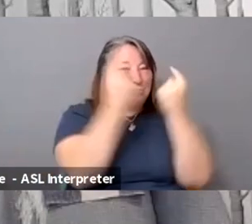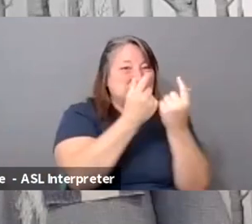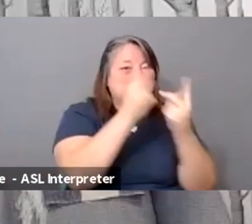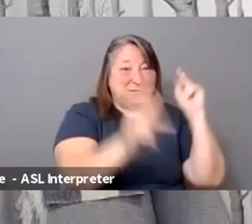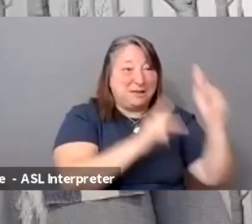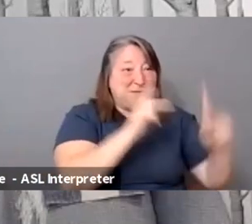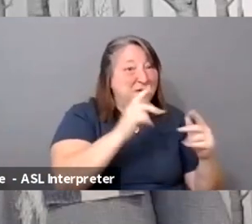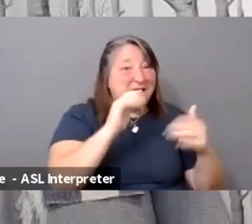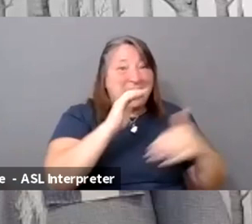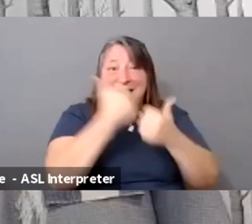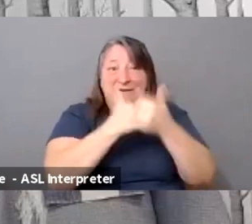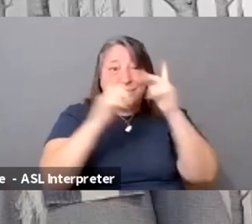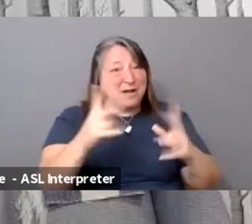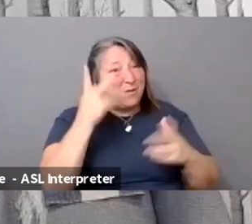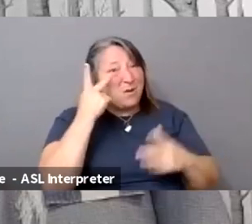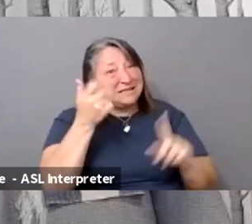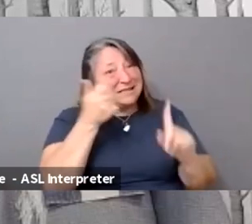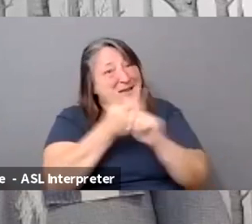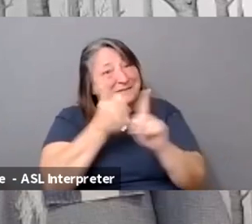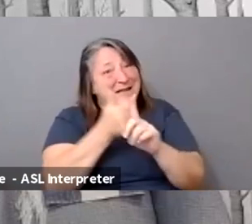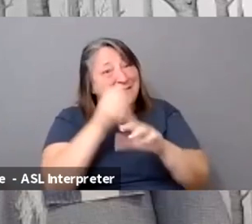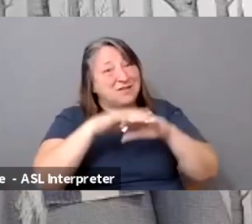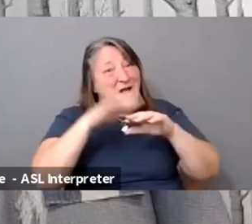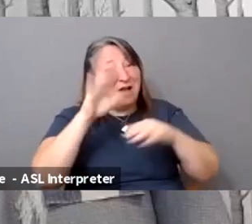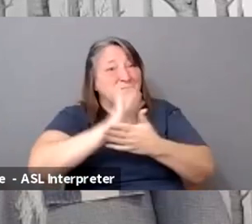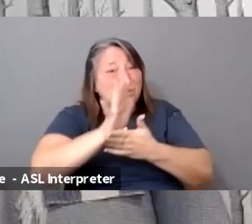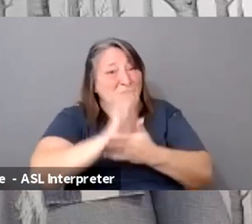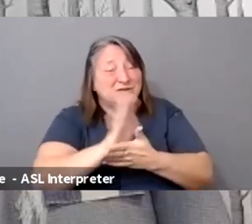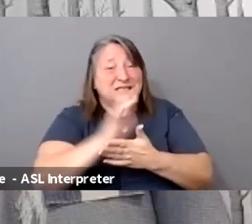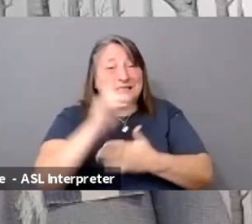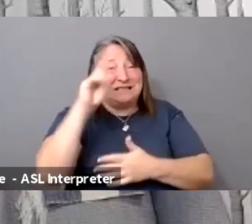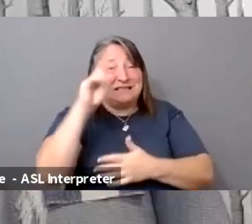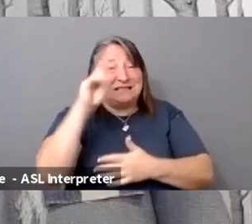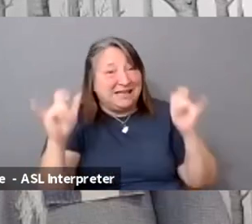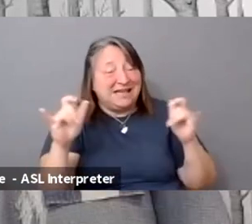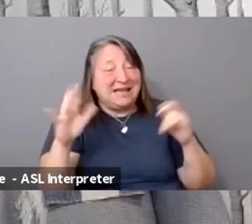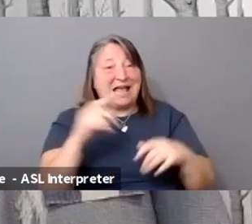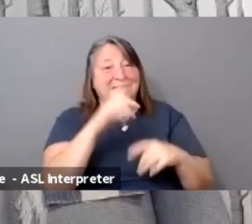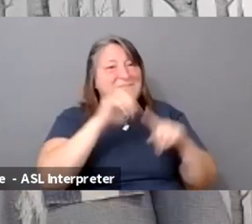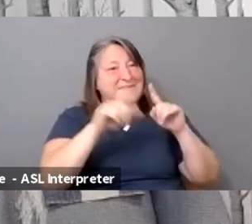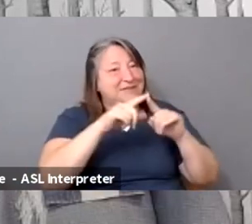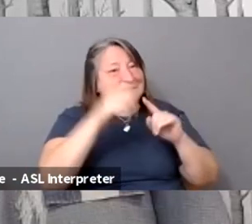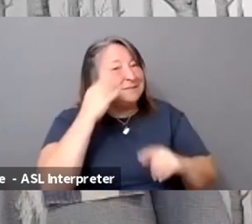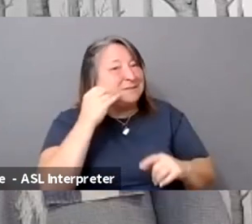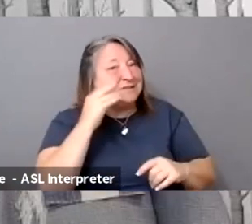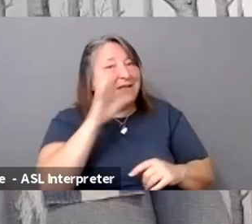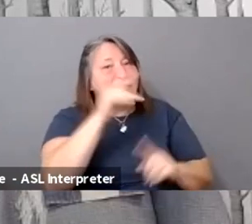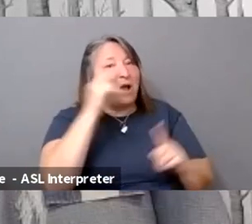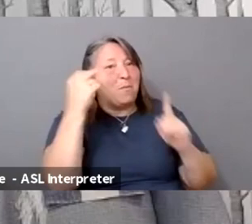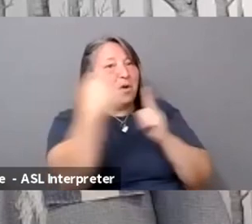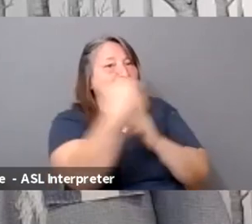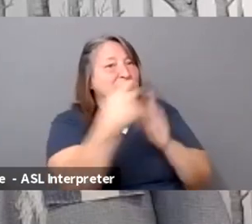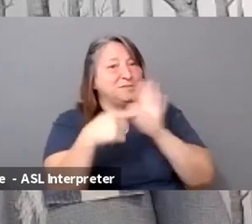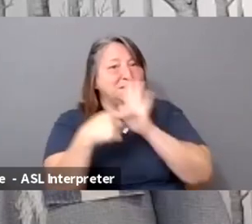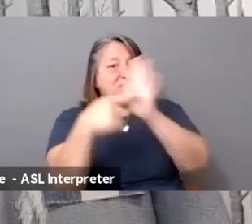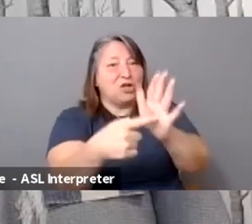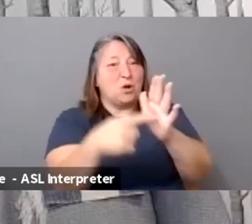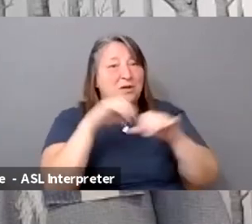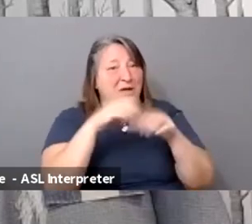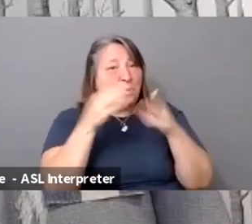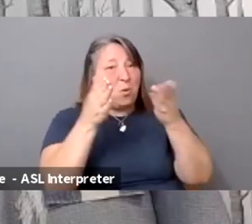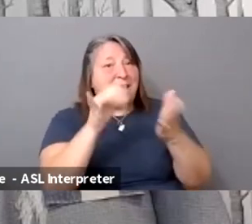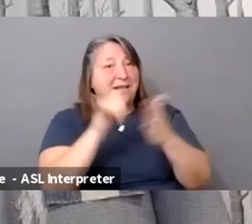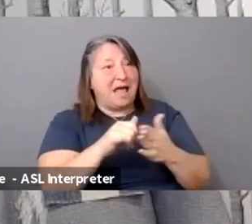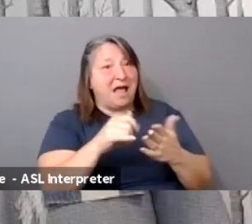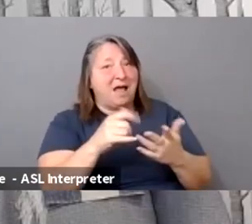screen. They all want to see their different experiences and their different point of views being reflected in a way where they feel like they're being